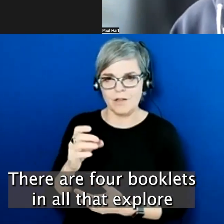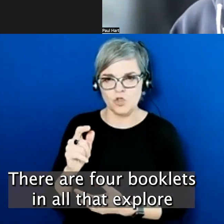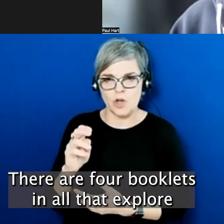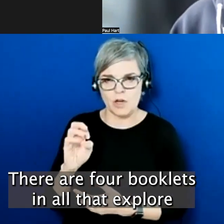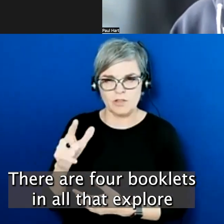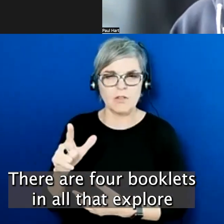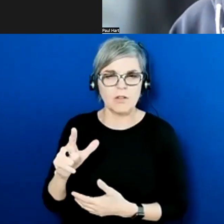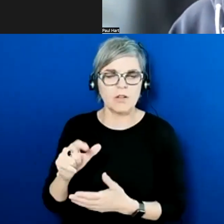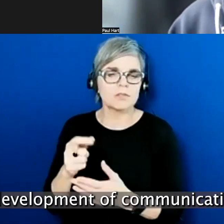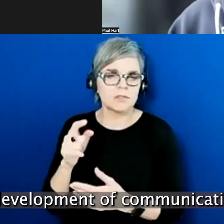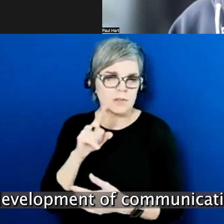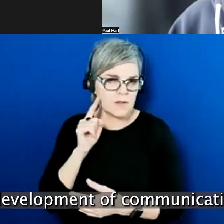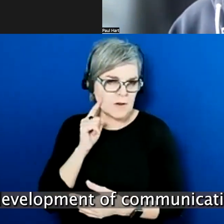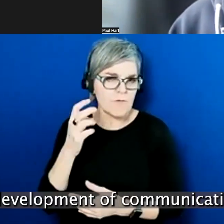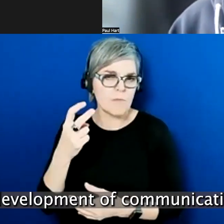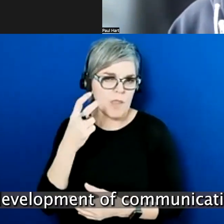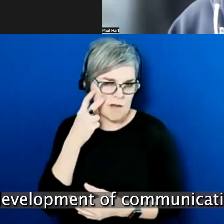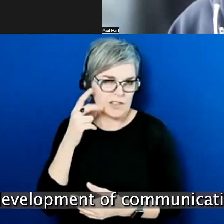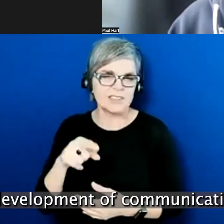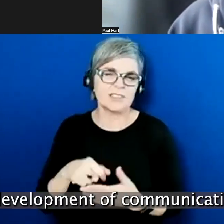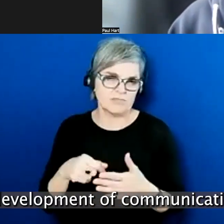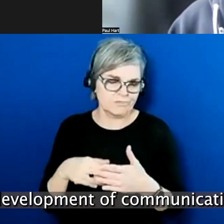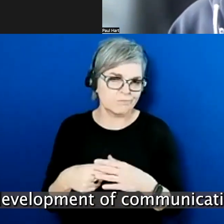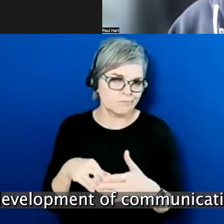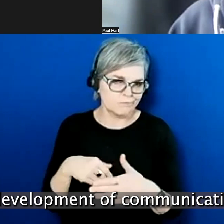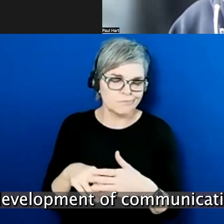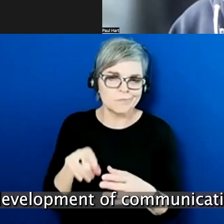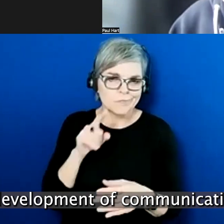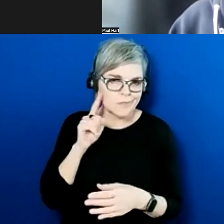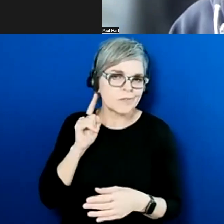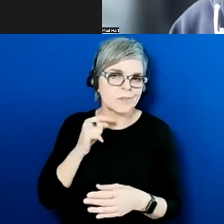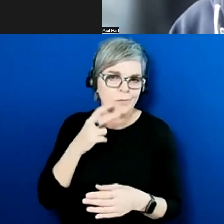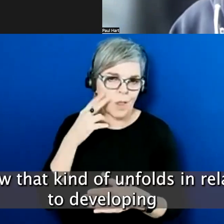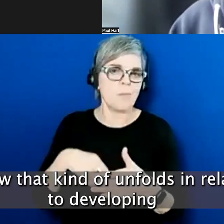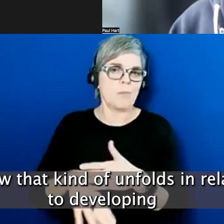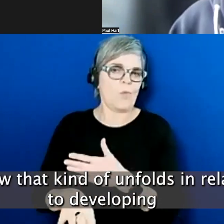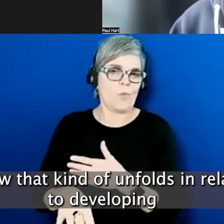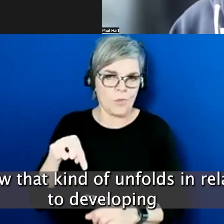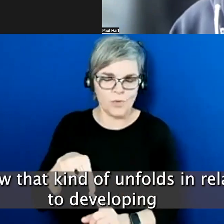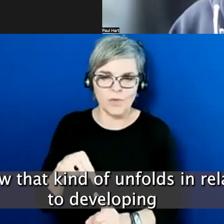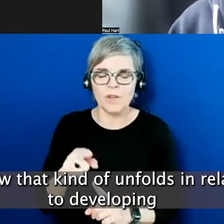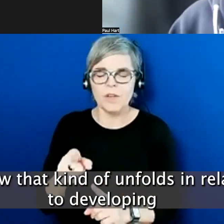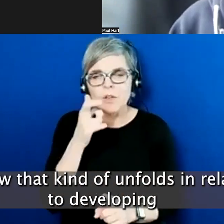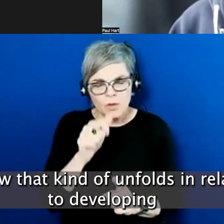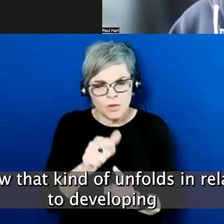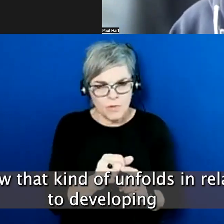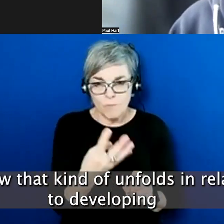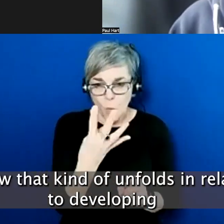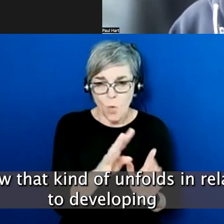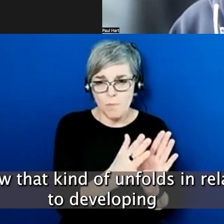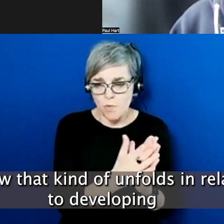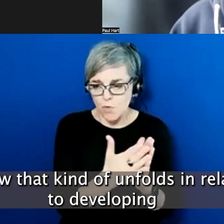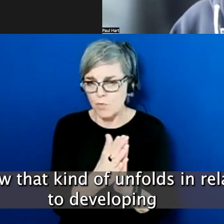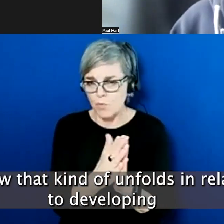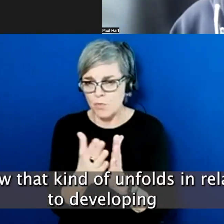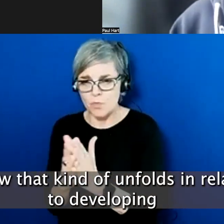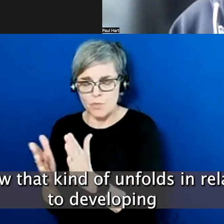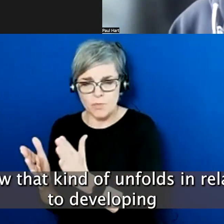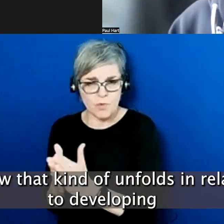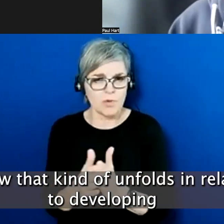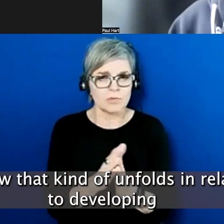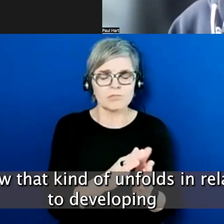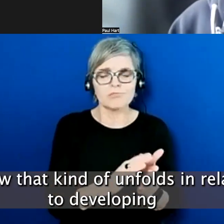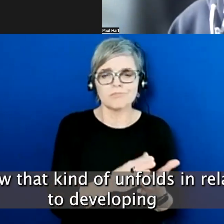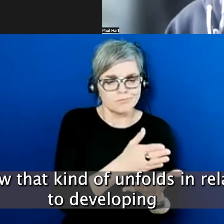that explore the development of communication and how that kind of unfolds